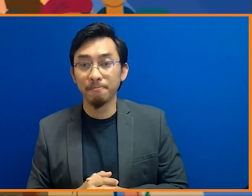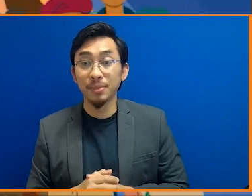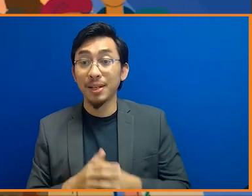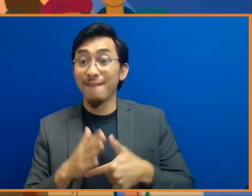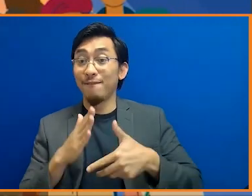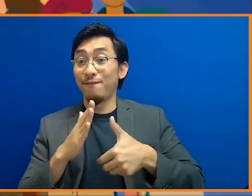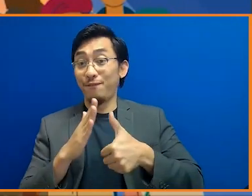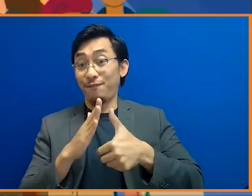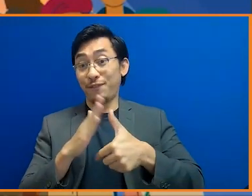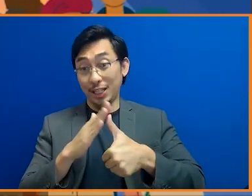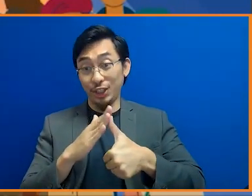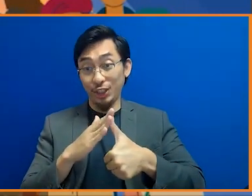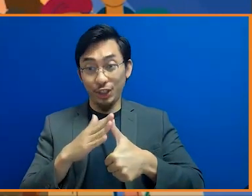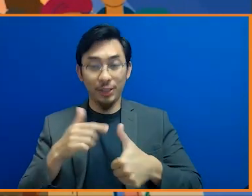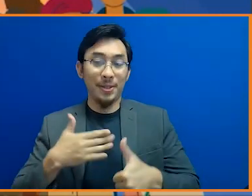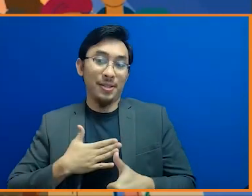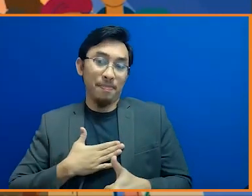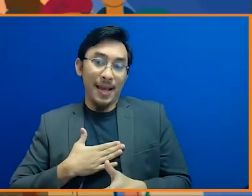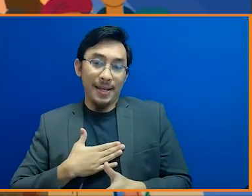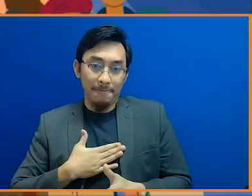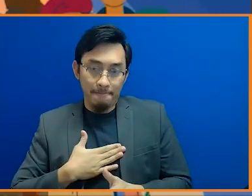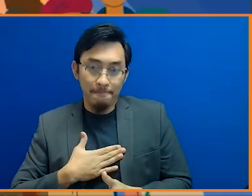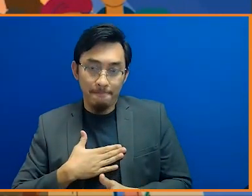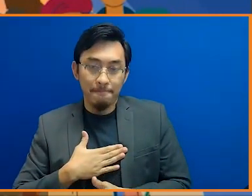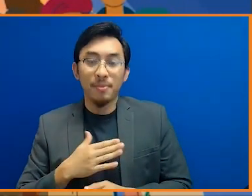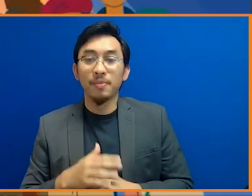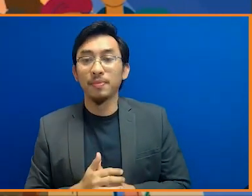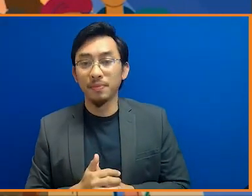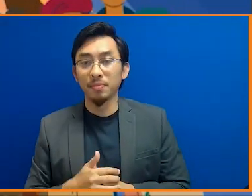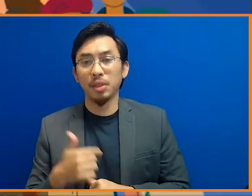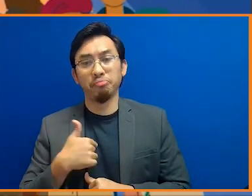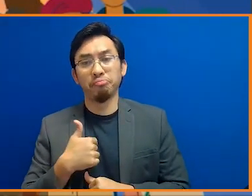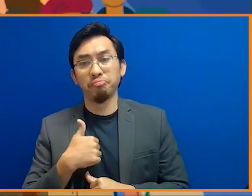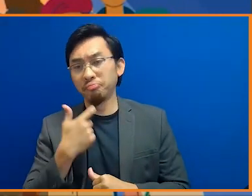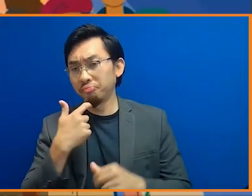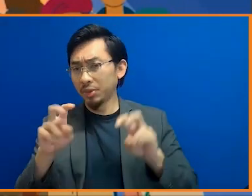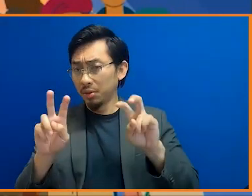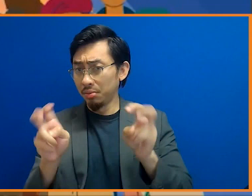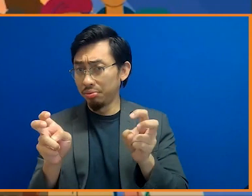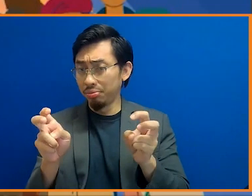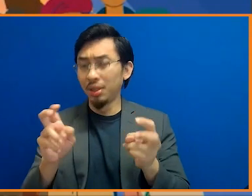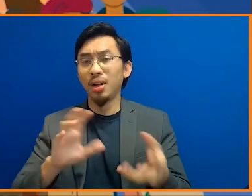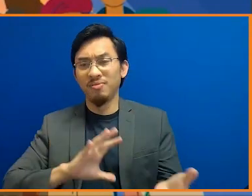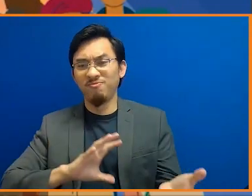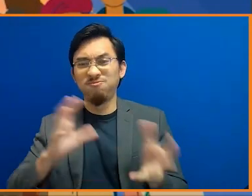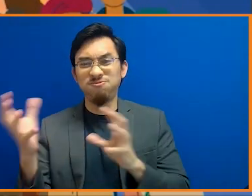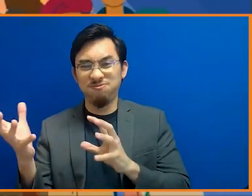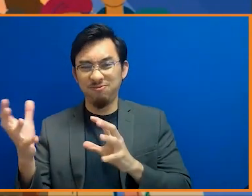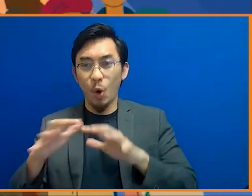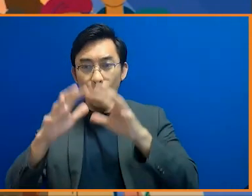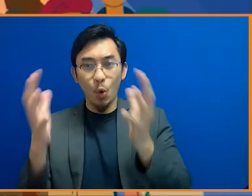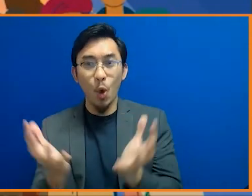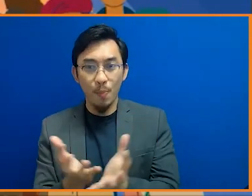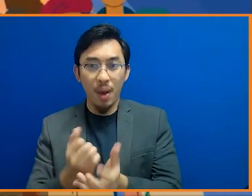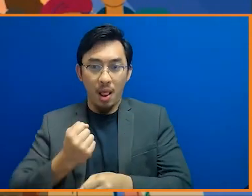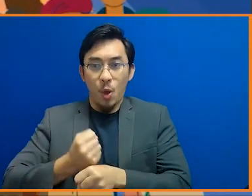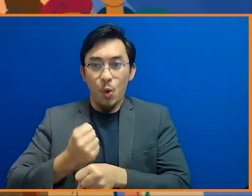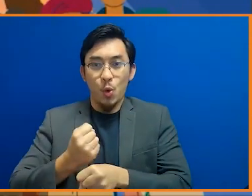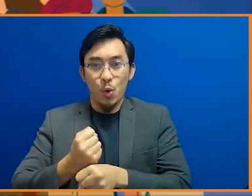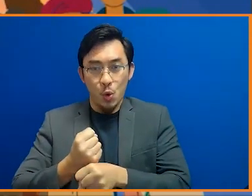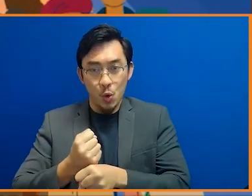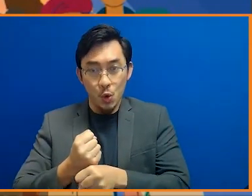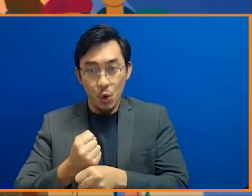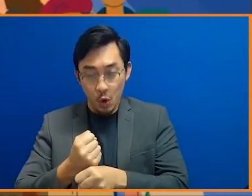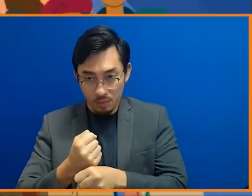sessions. So first session will be from me. I will talk about disaster risk and